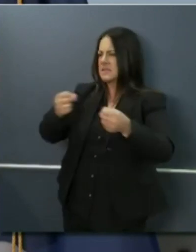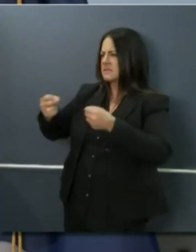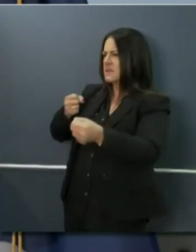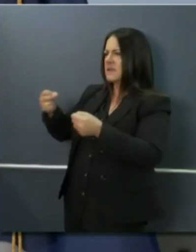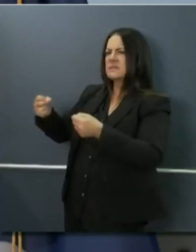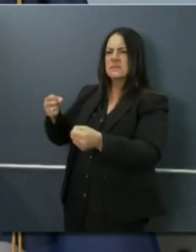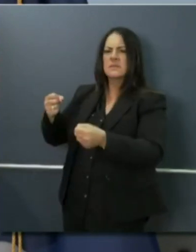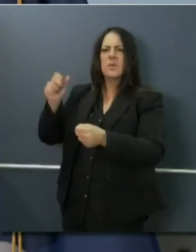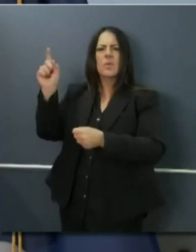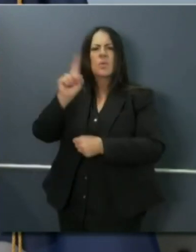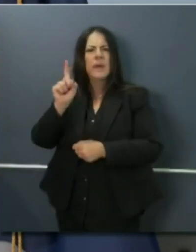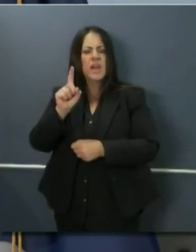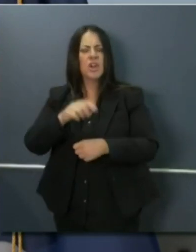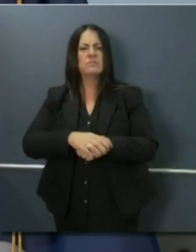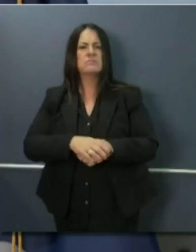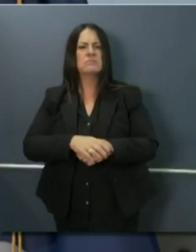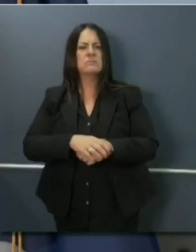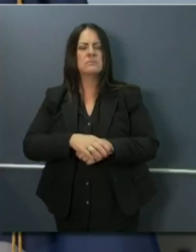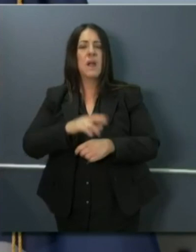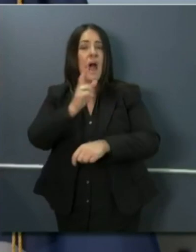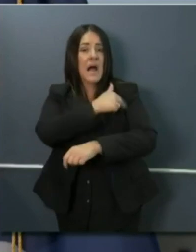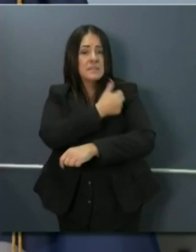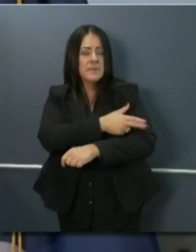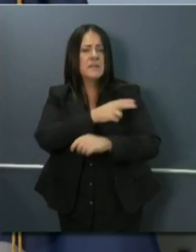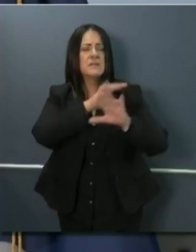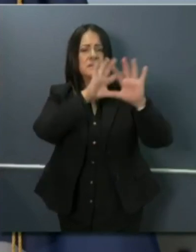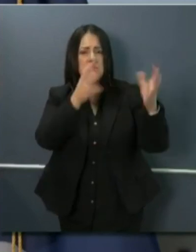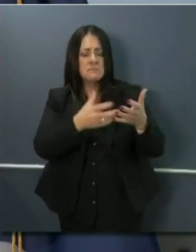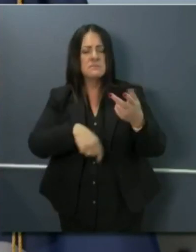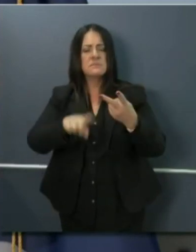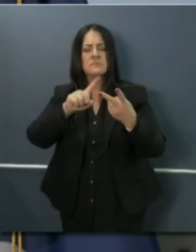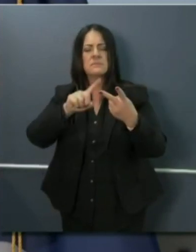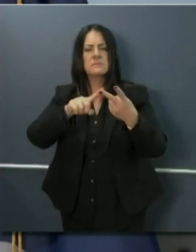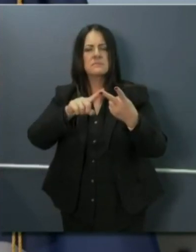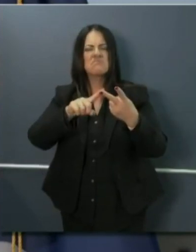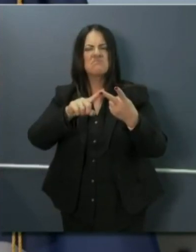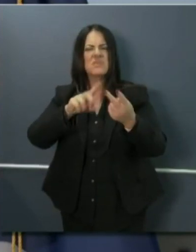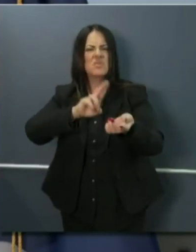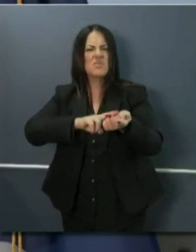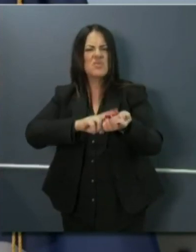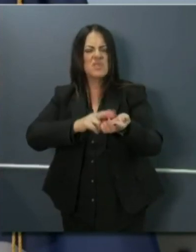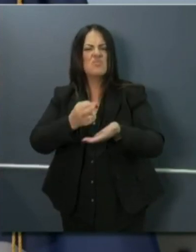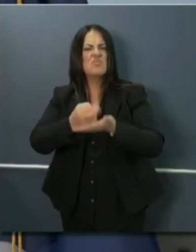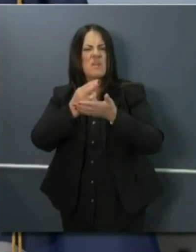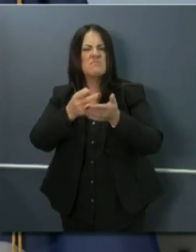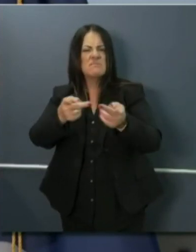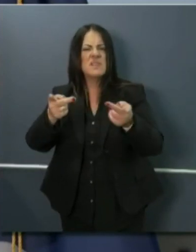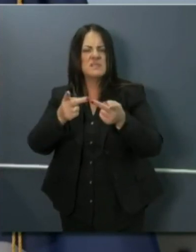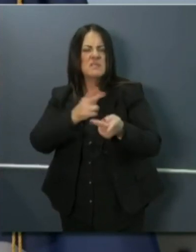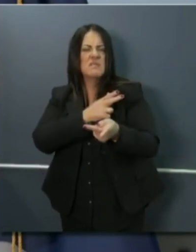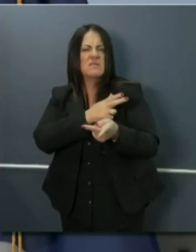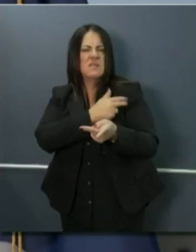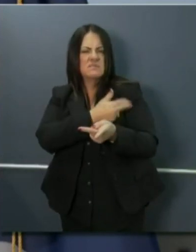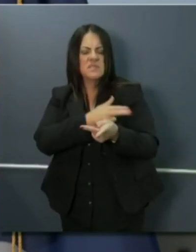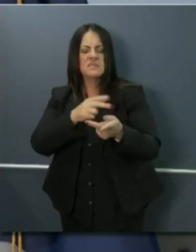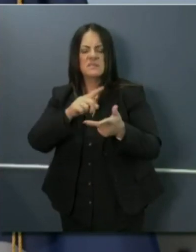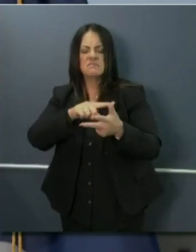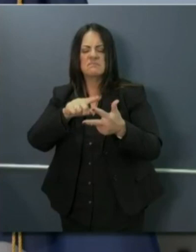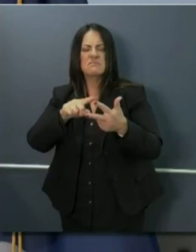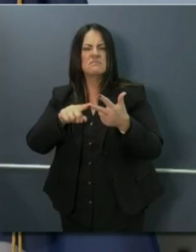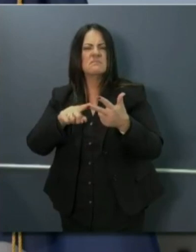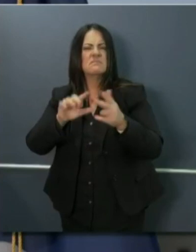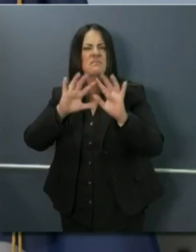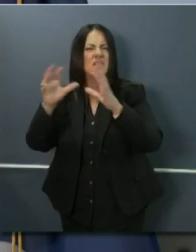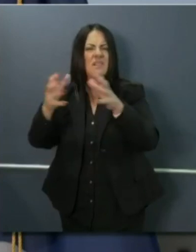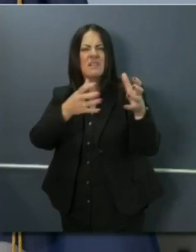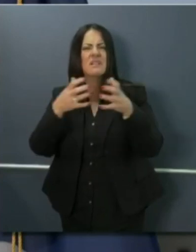our skilled nursing facilities, our assisted living, congregate facilities, and the like. It's all part of this larger system. And